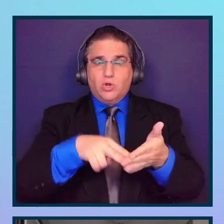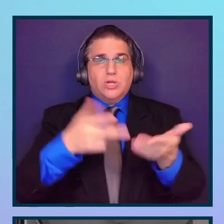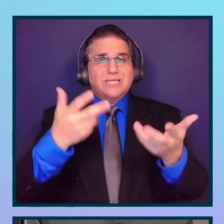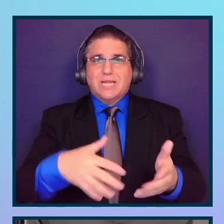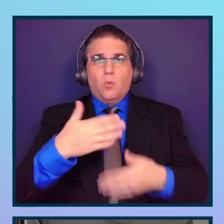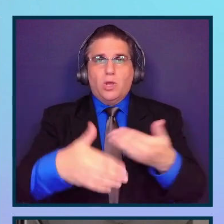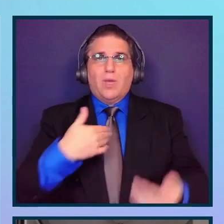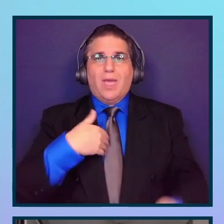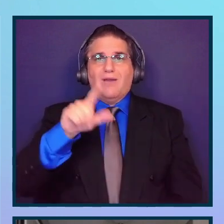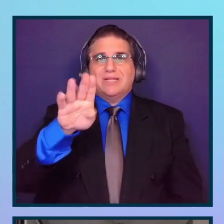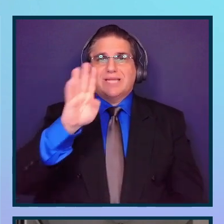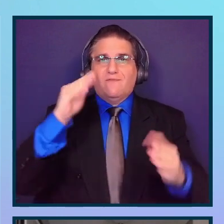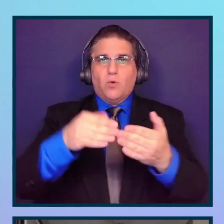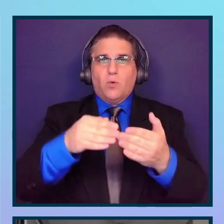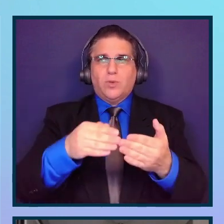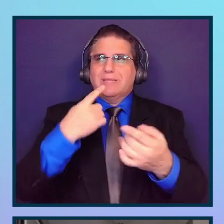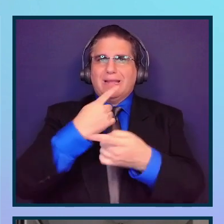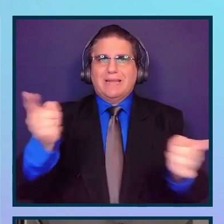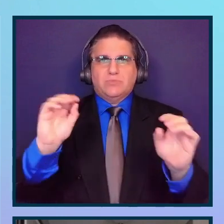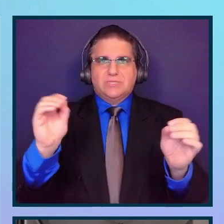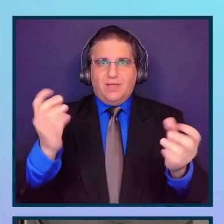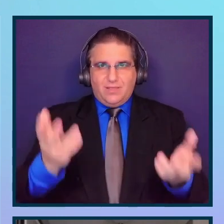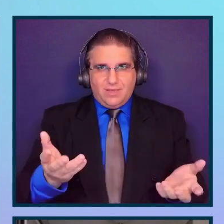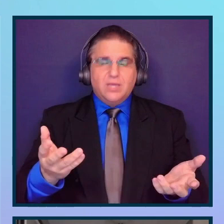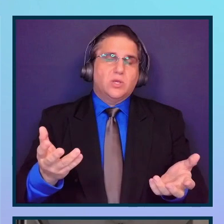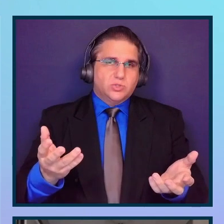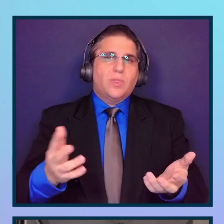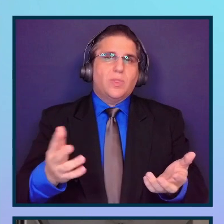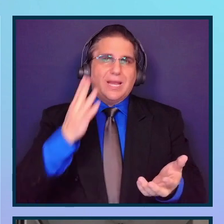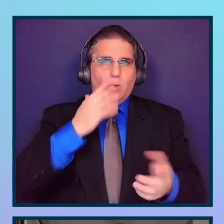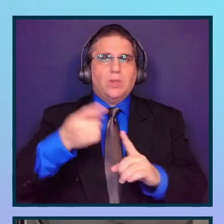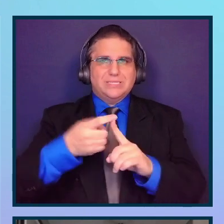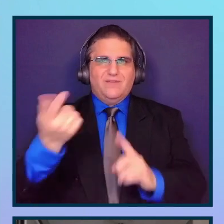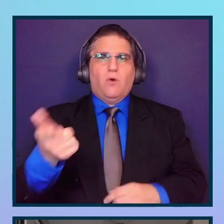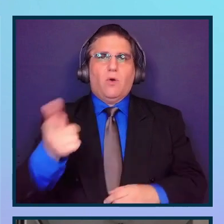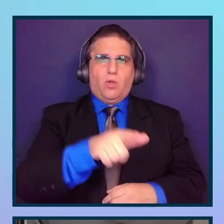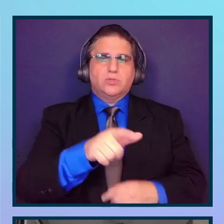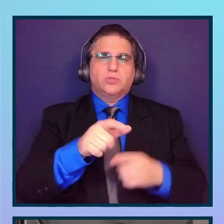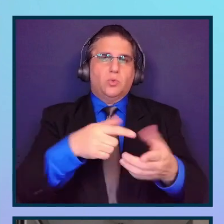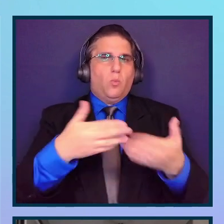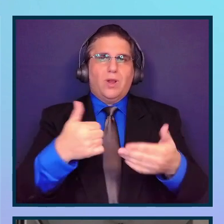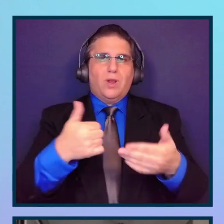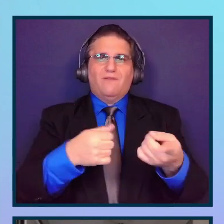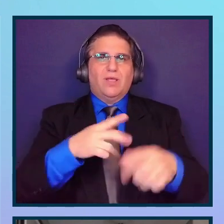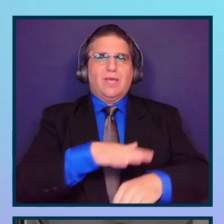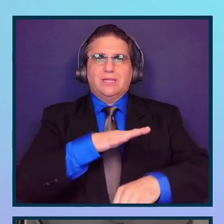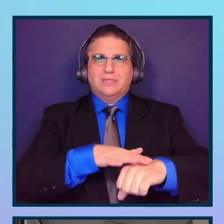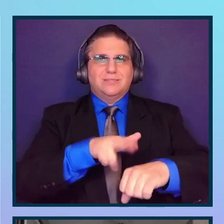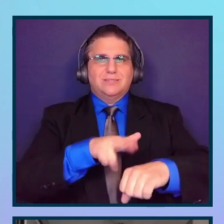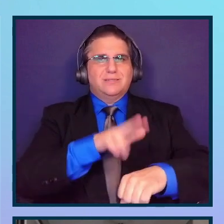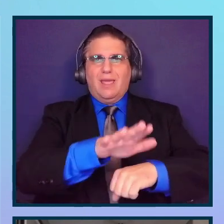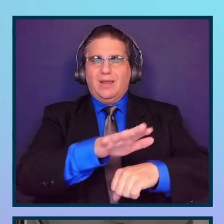has a tab focus that doesn't announce anything. So it will then default to whatever the native semantic or